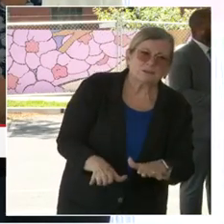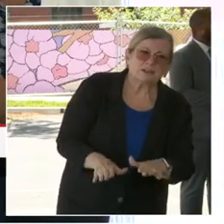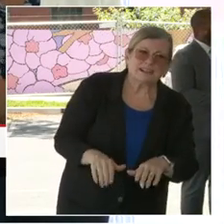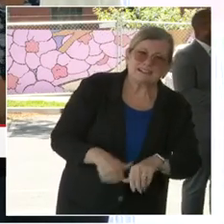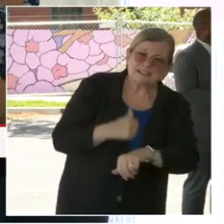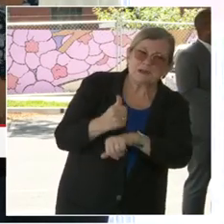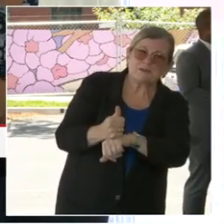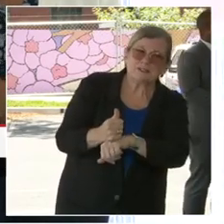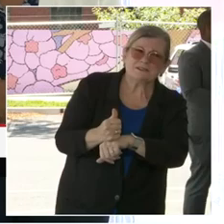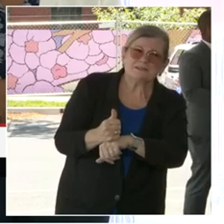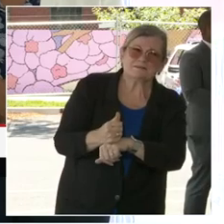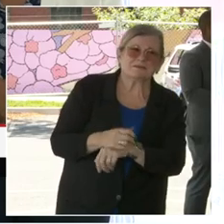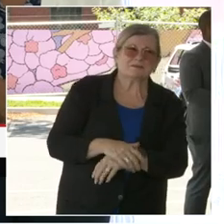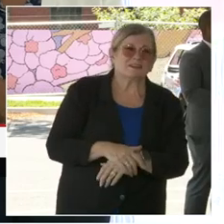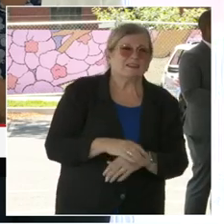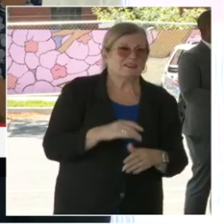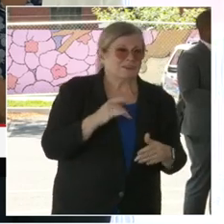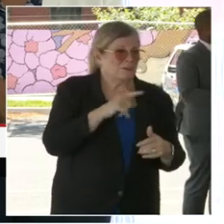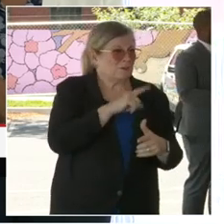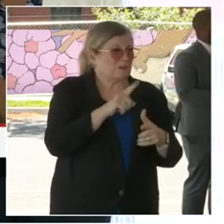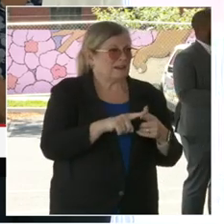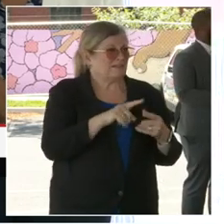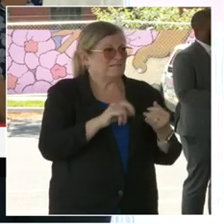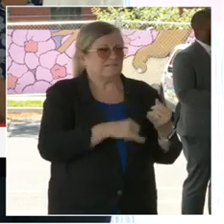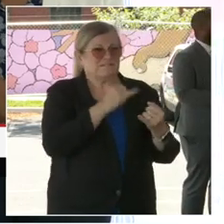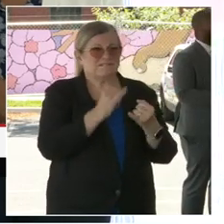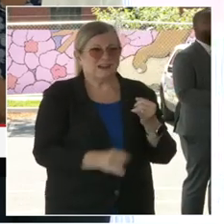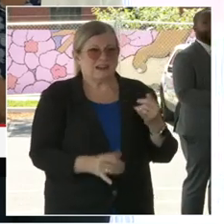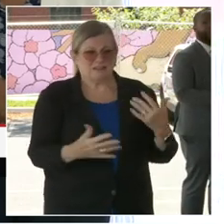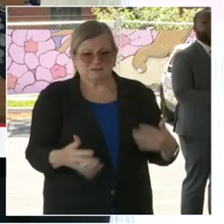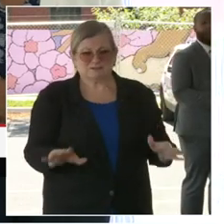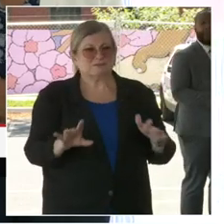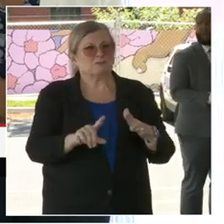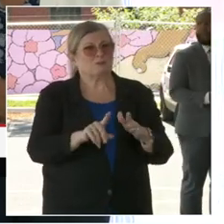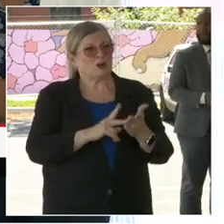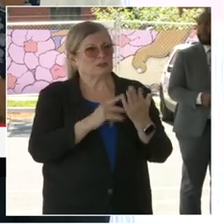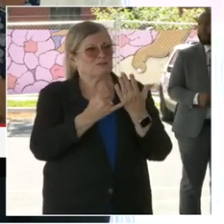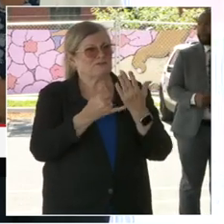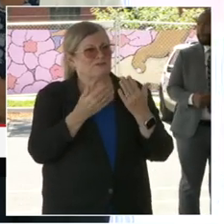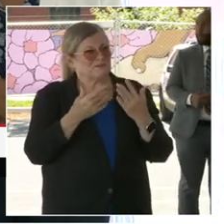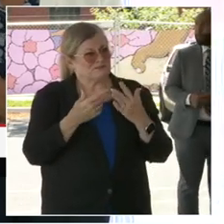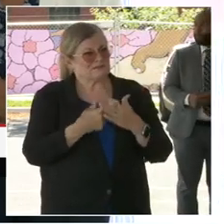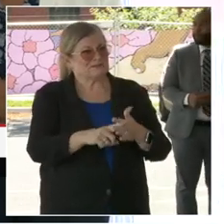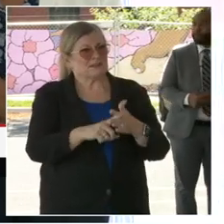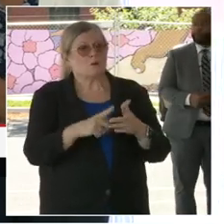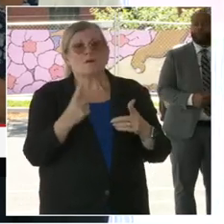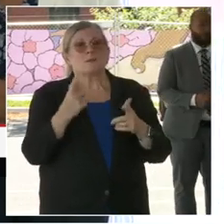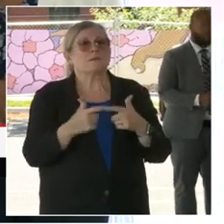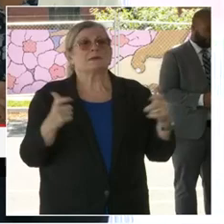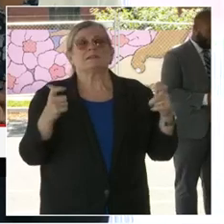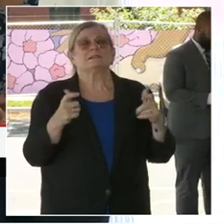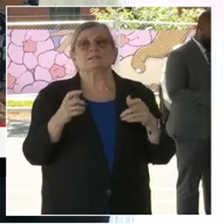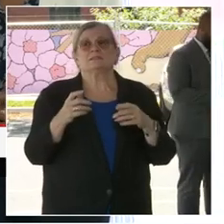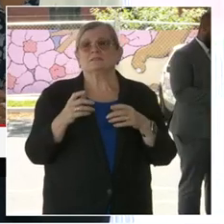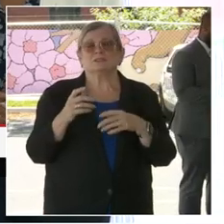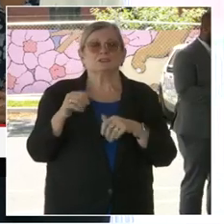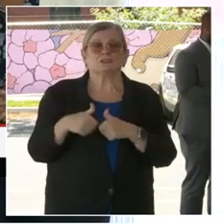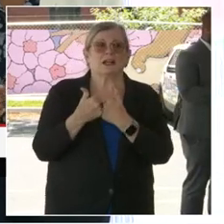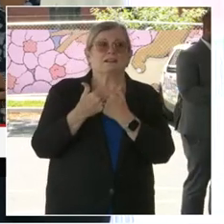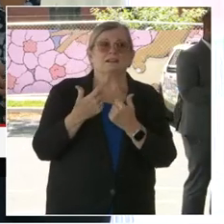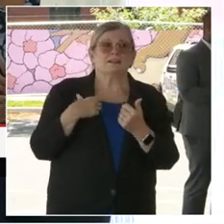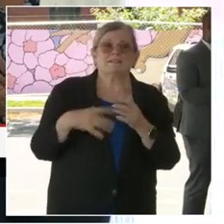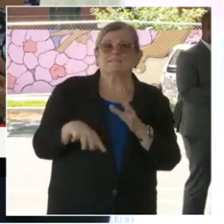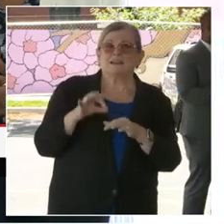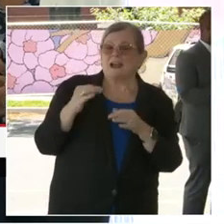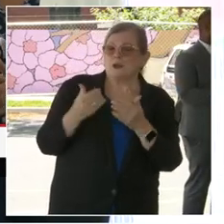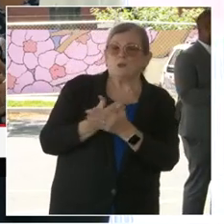project launch, the final project launch, that's going to be one of our big challenges and opportunities, is really to find new places for those businesses so